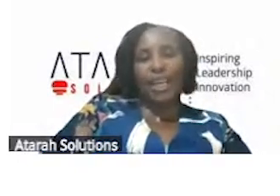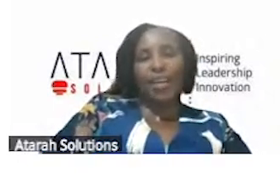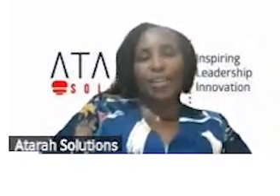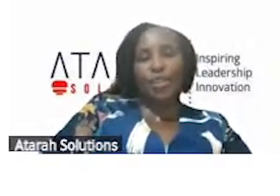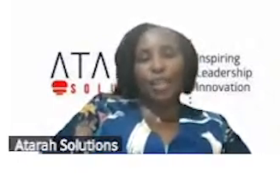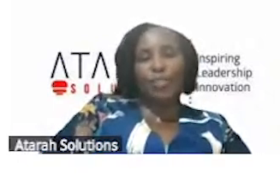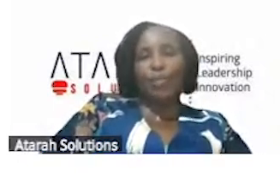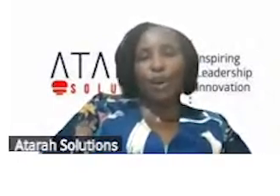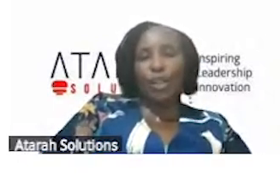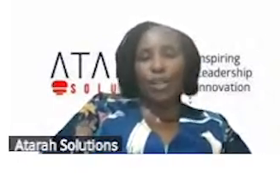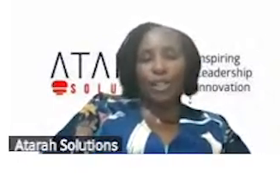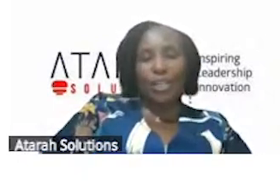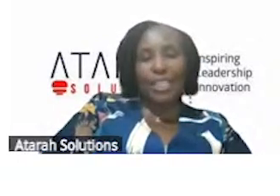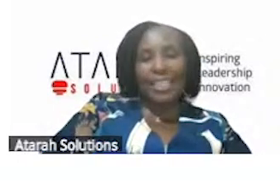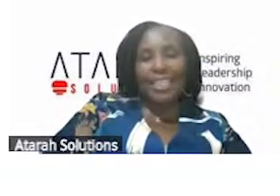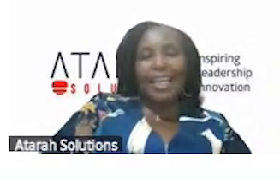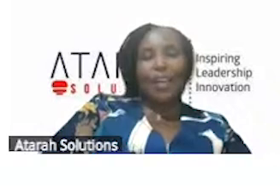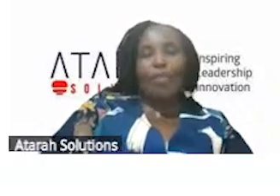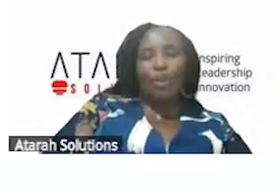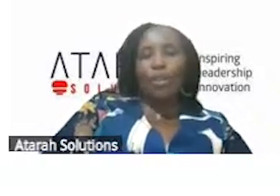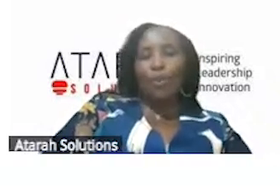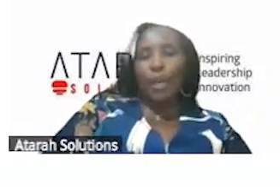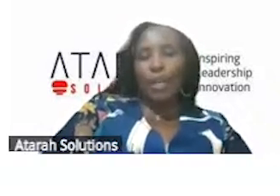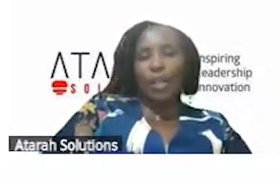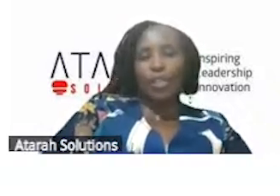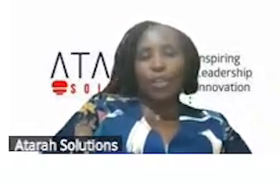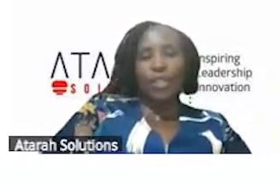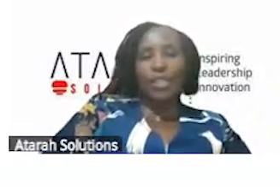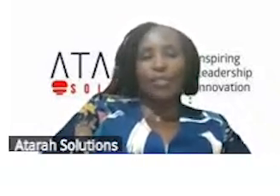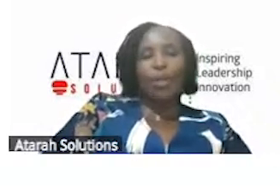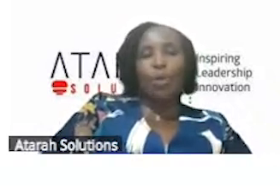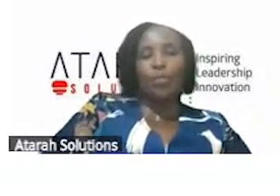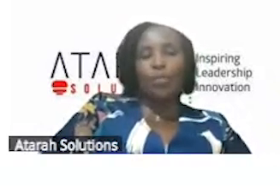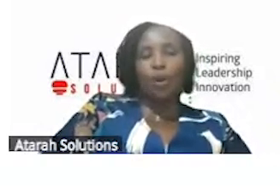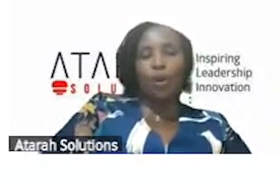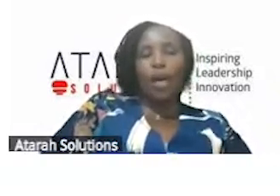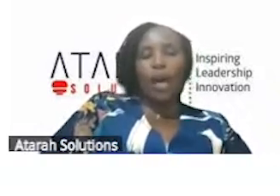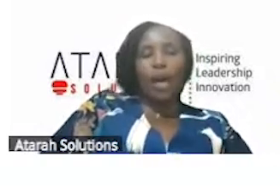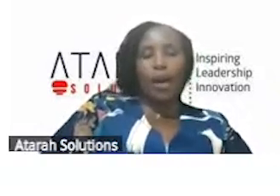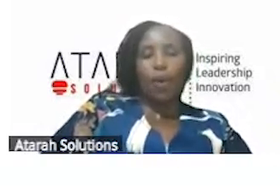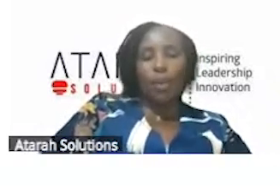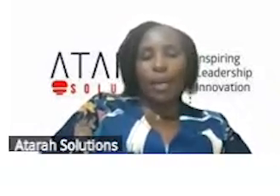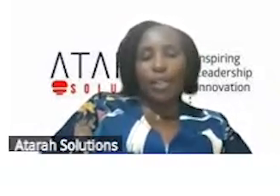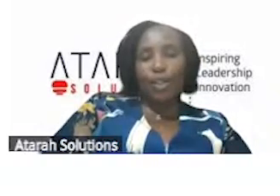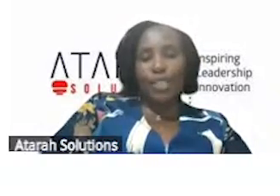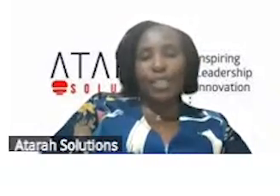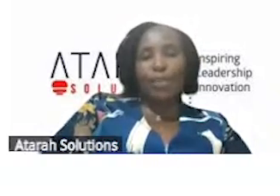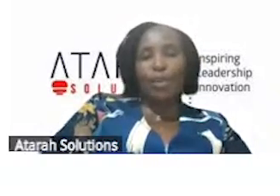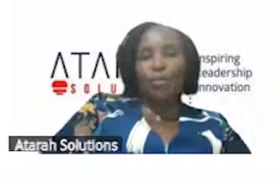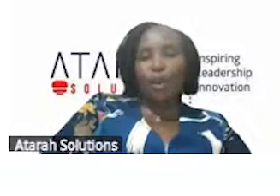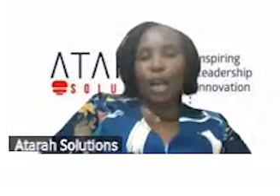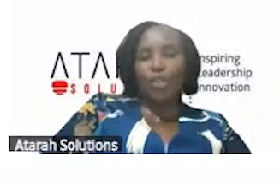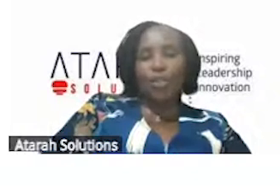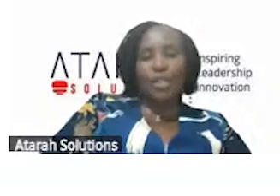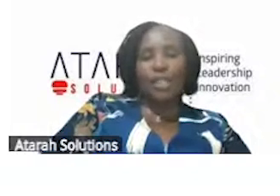Insurance for all your insurance needs. If you're looking for medical insurance, if you're looking for WIBA insurance, if you're